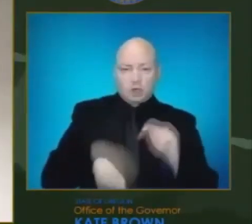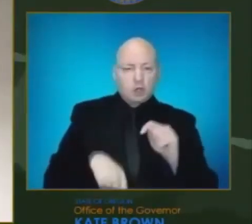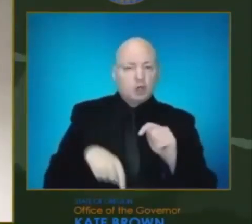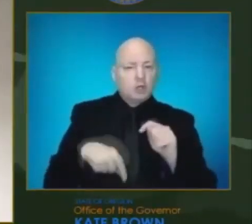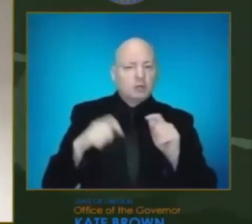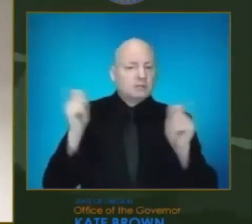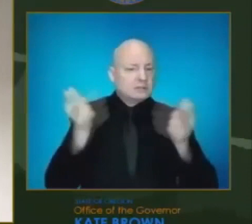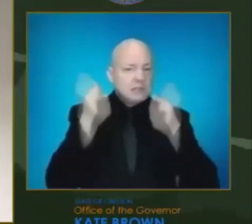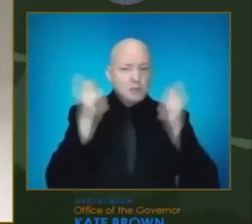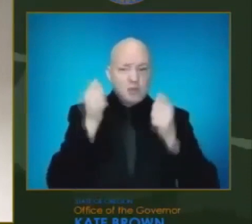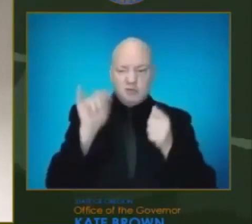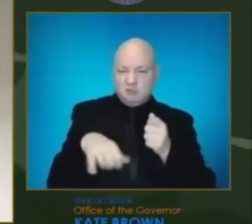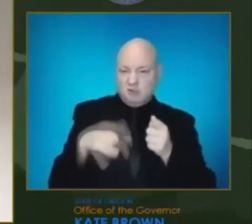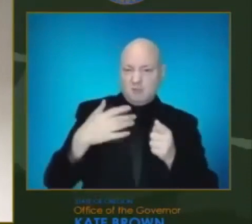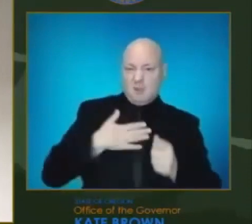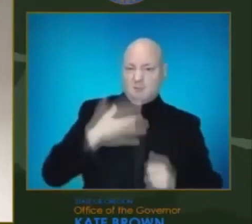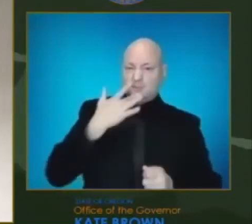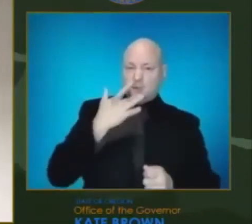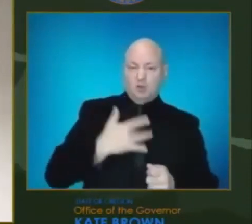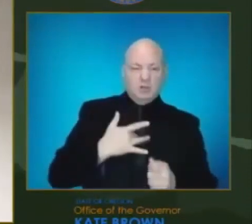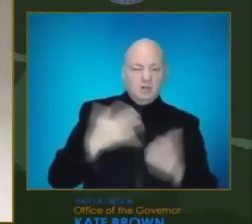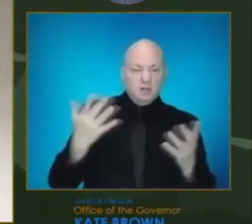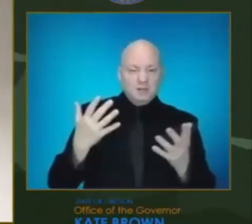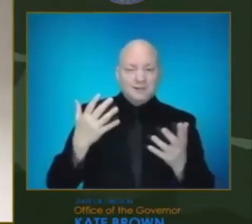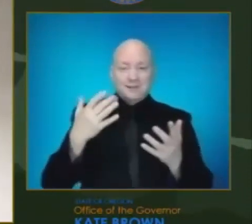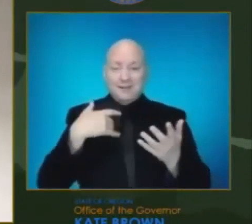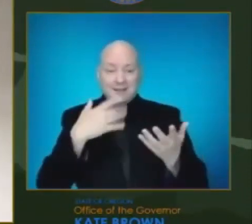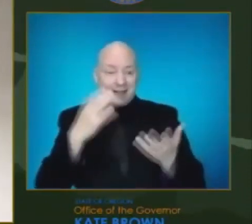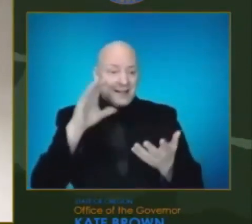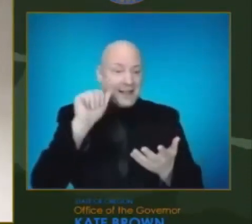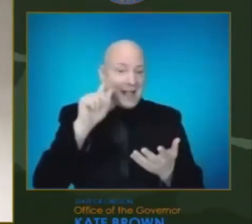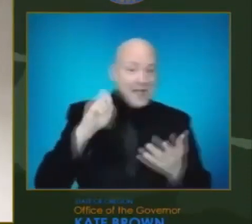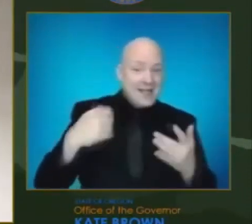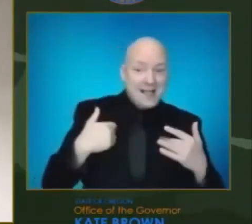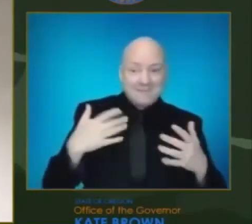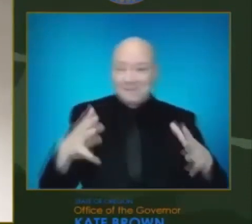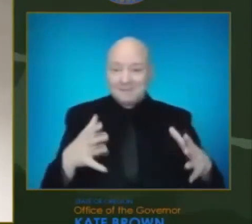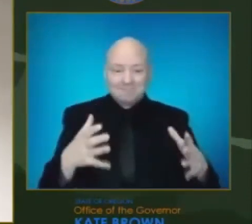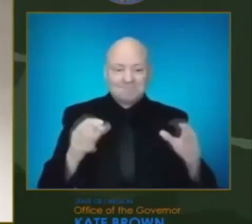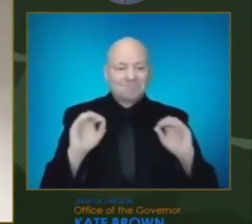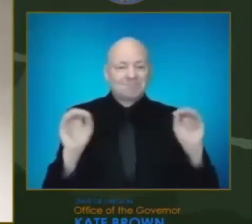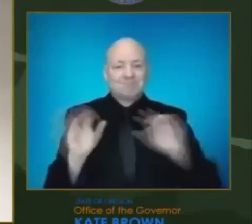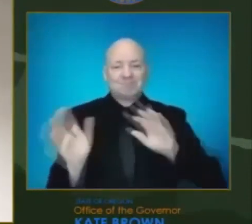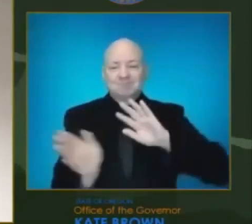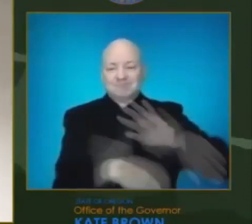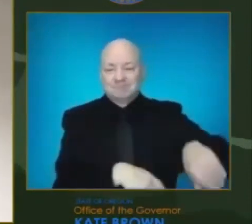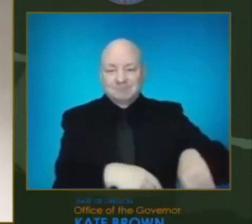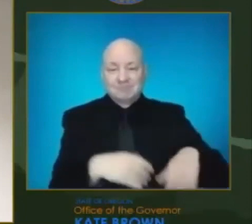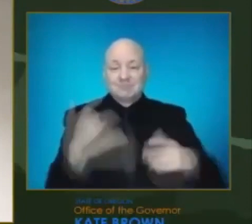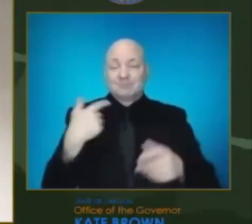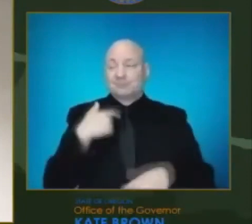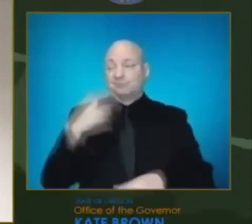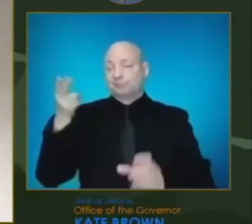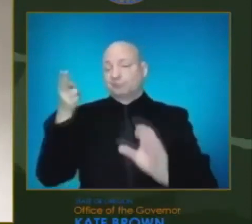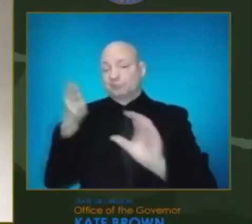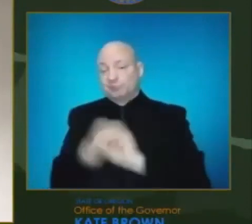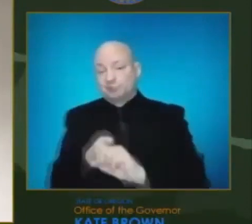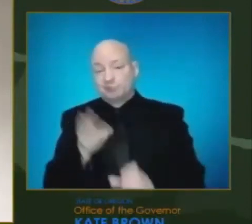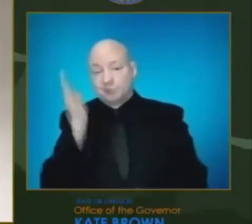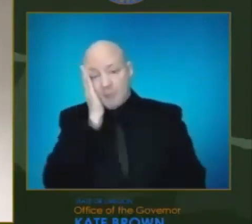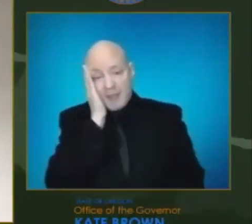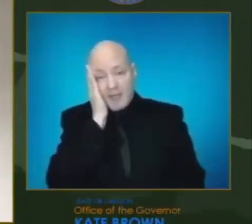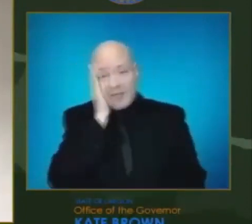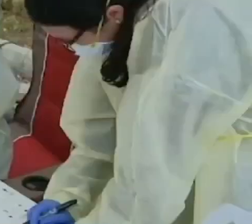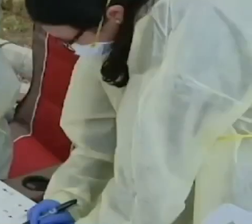me because I was in bed with racking cough, terrible body aches,